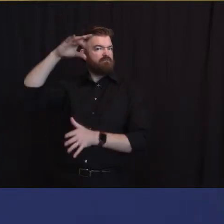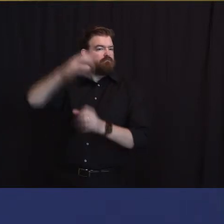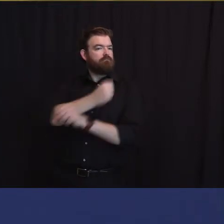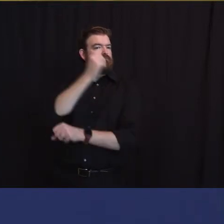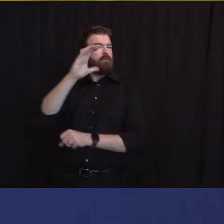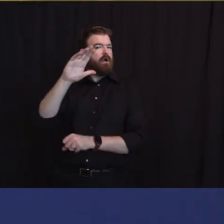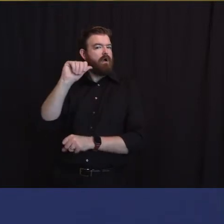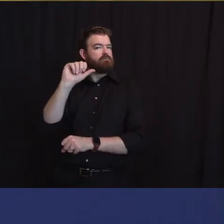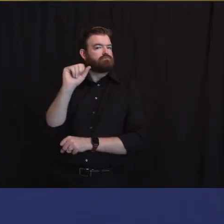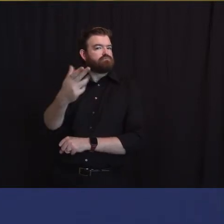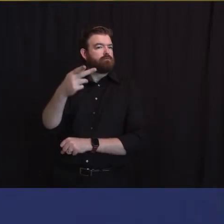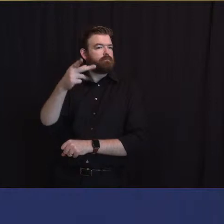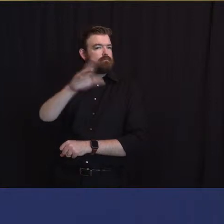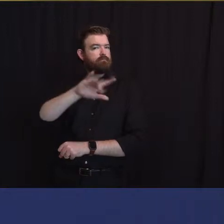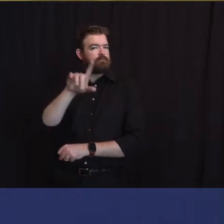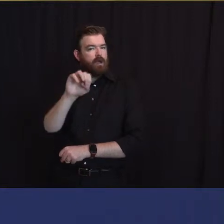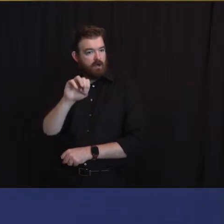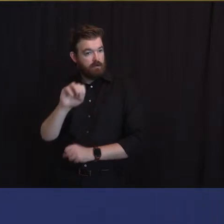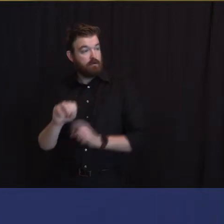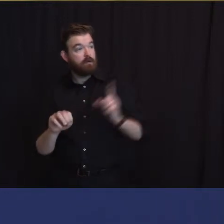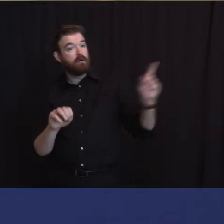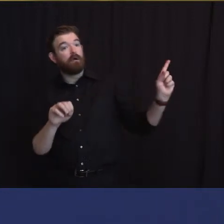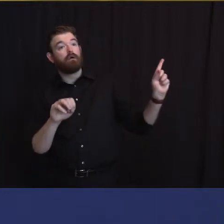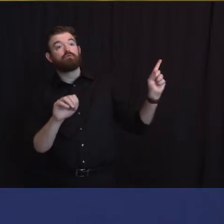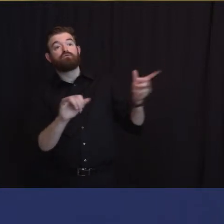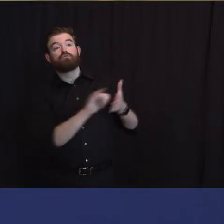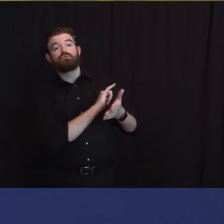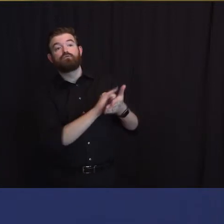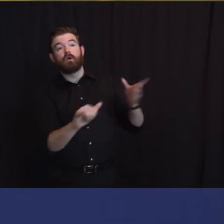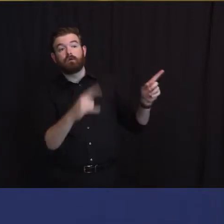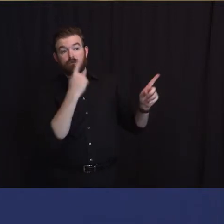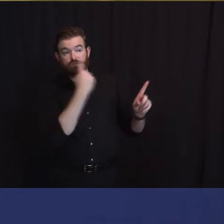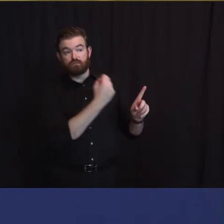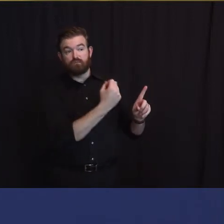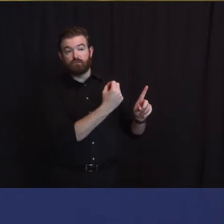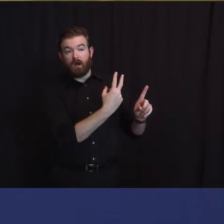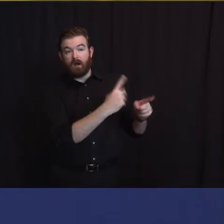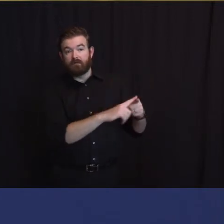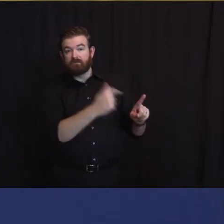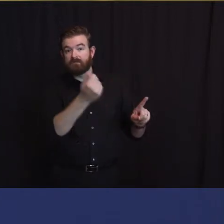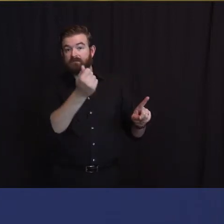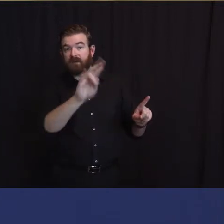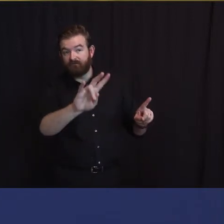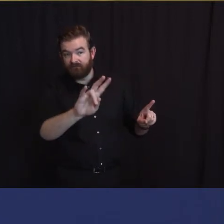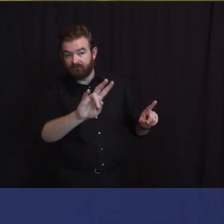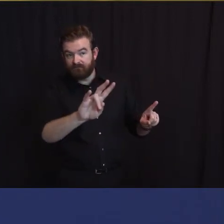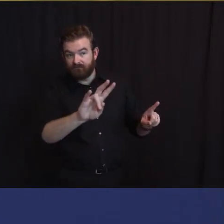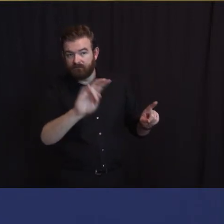learned, vaccinated kids ages 12 to 17 a chance to win New York